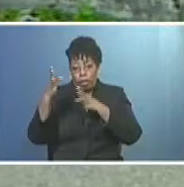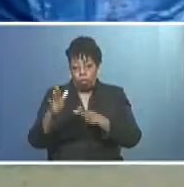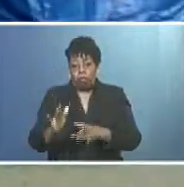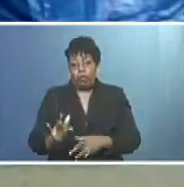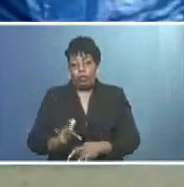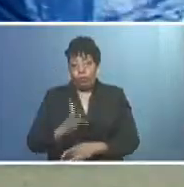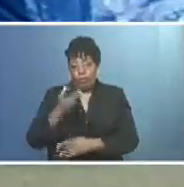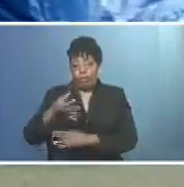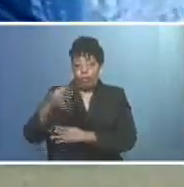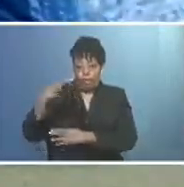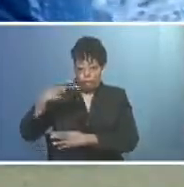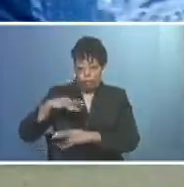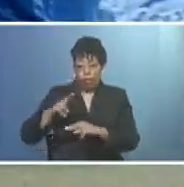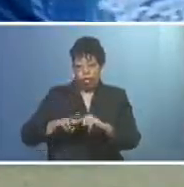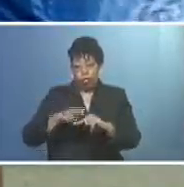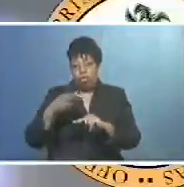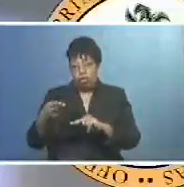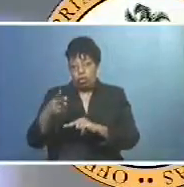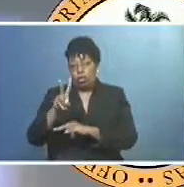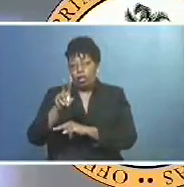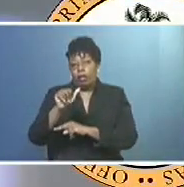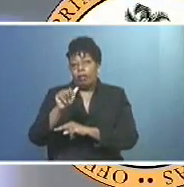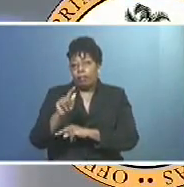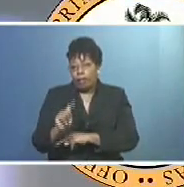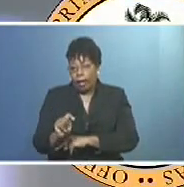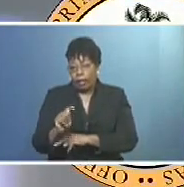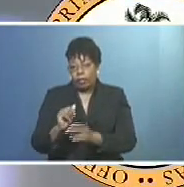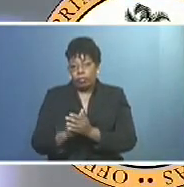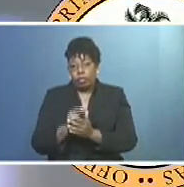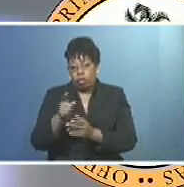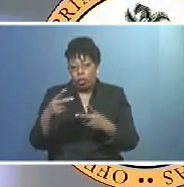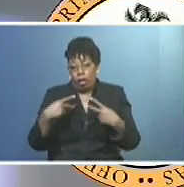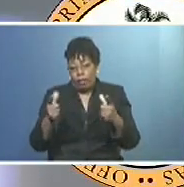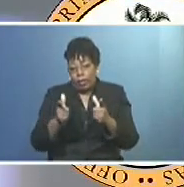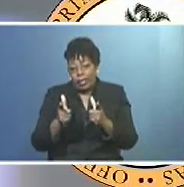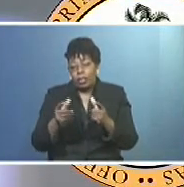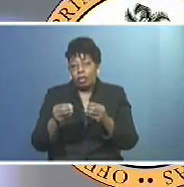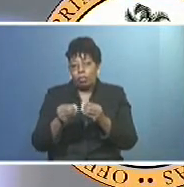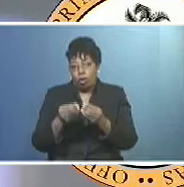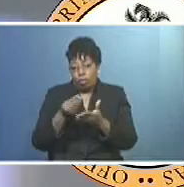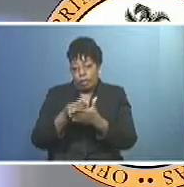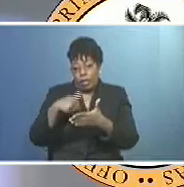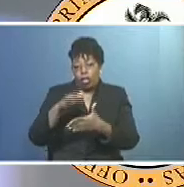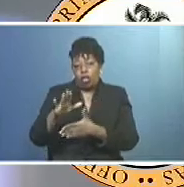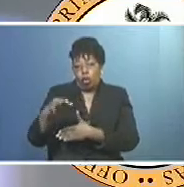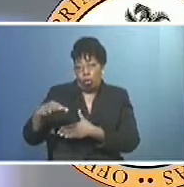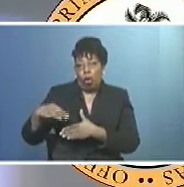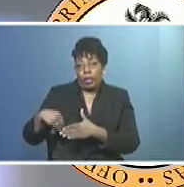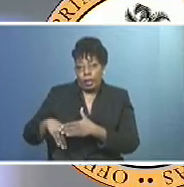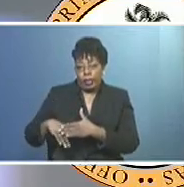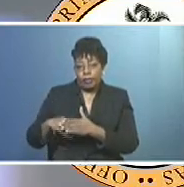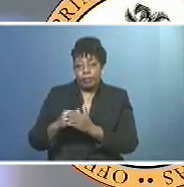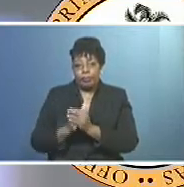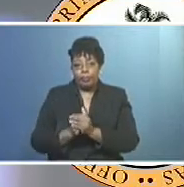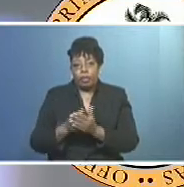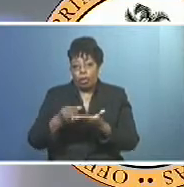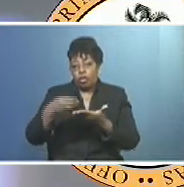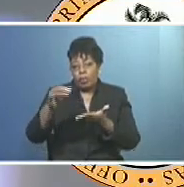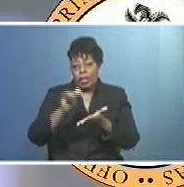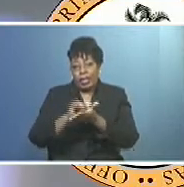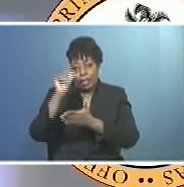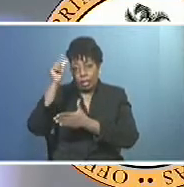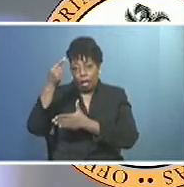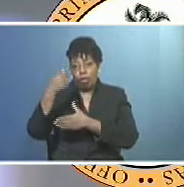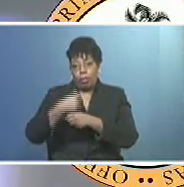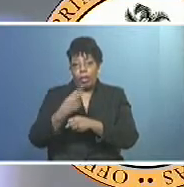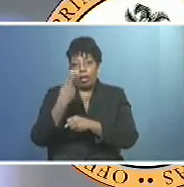of reduced VAT immediately. You will have a little more money in your pocket. And when you spend that money, the government will